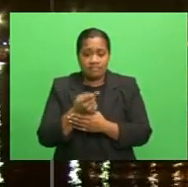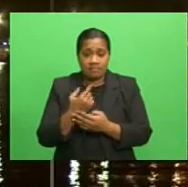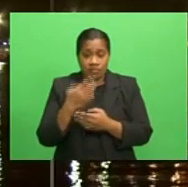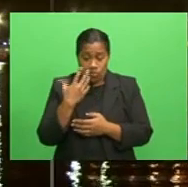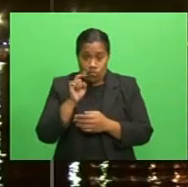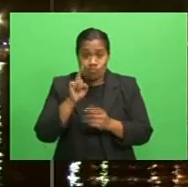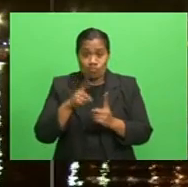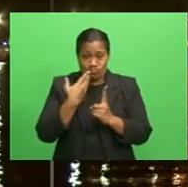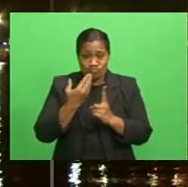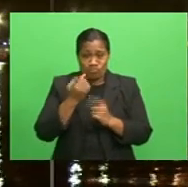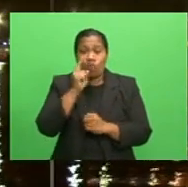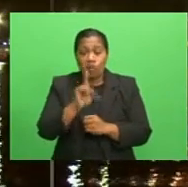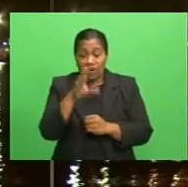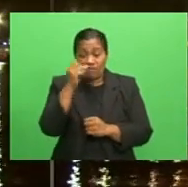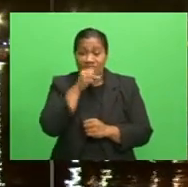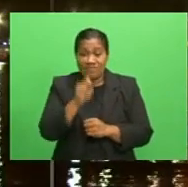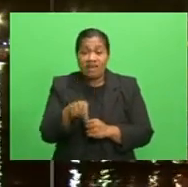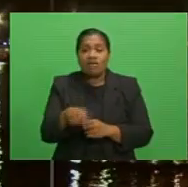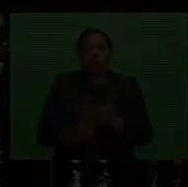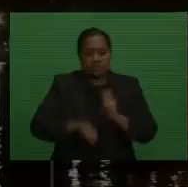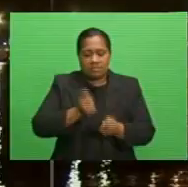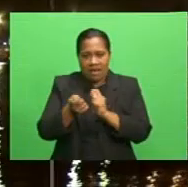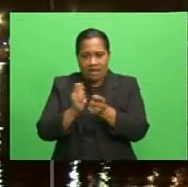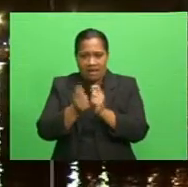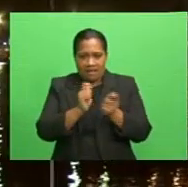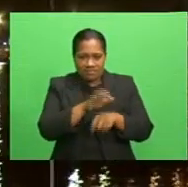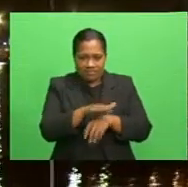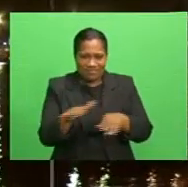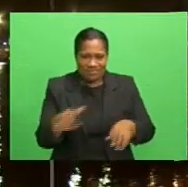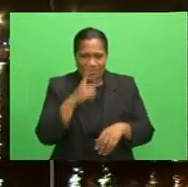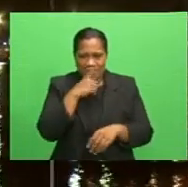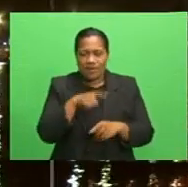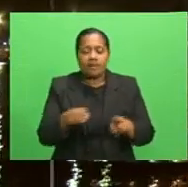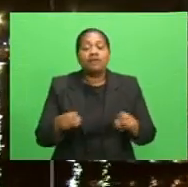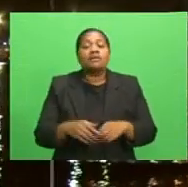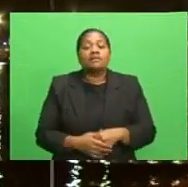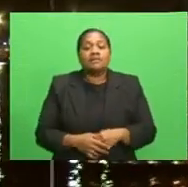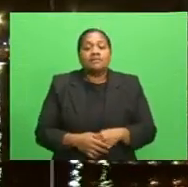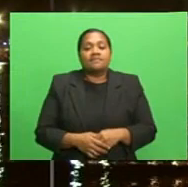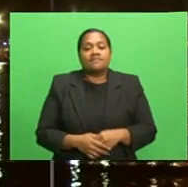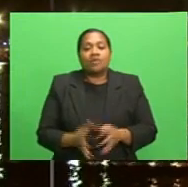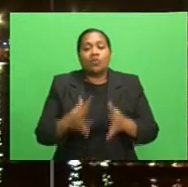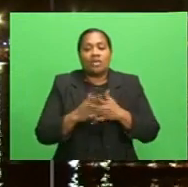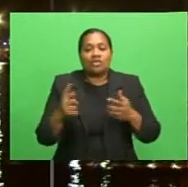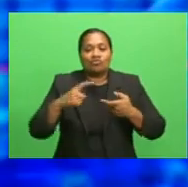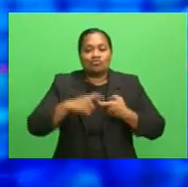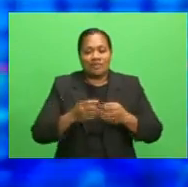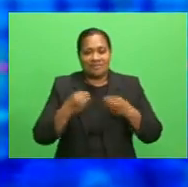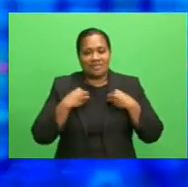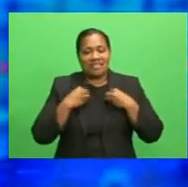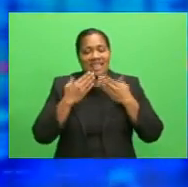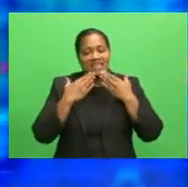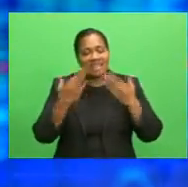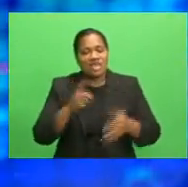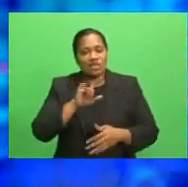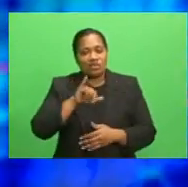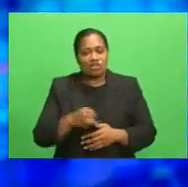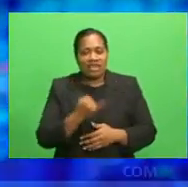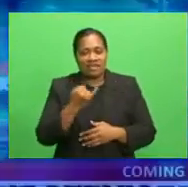ahead with masks few and far between. And Whitney joins us now with business. Thanks, Jackie. In business